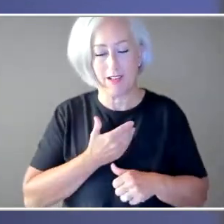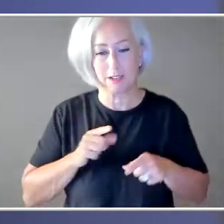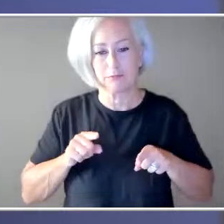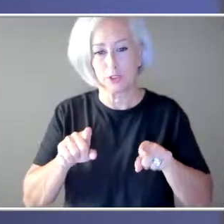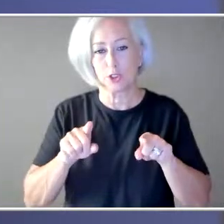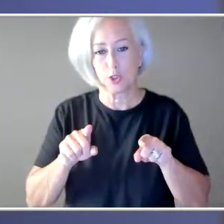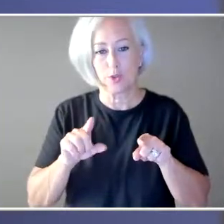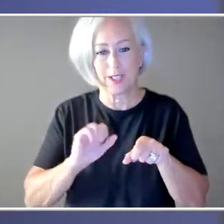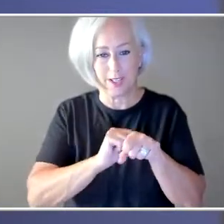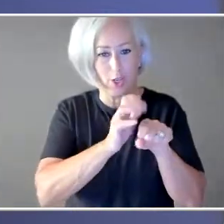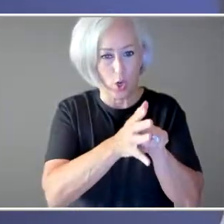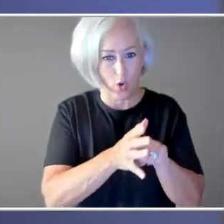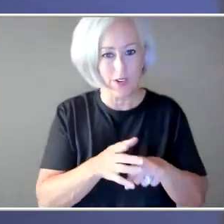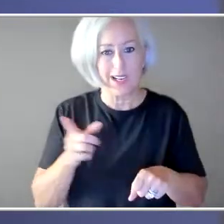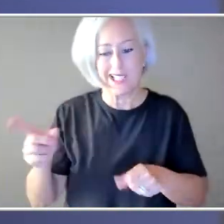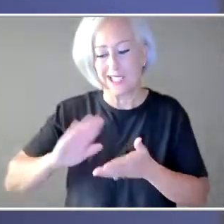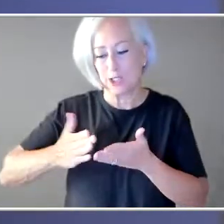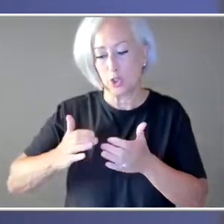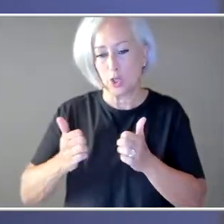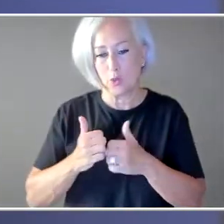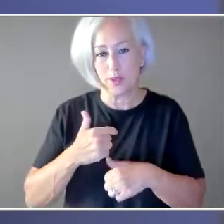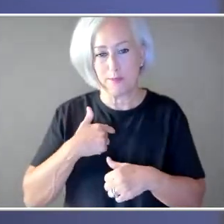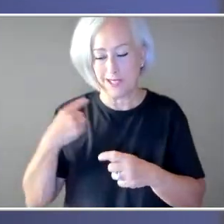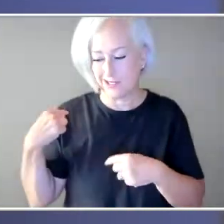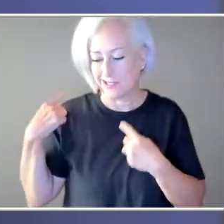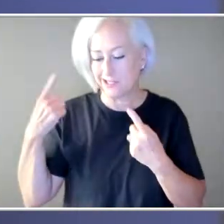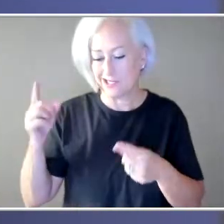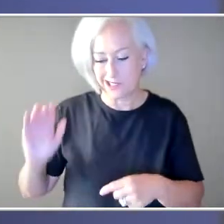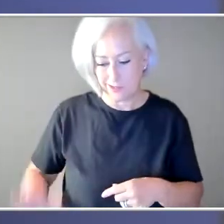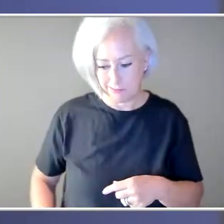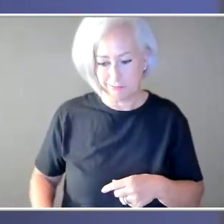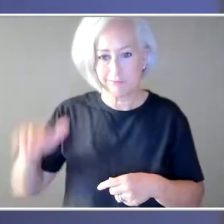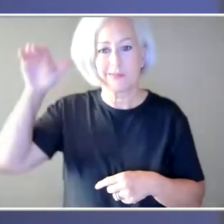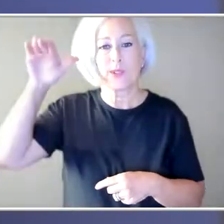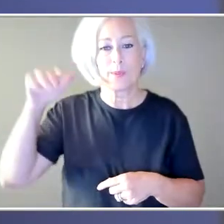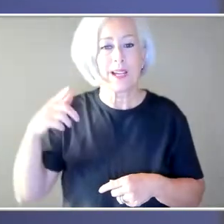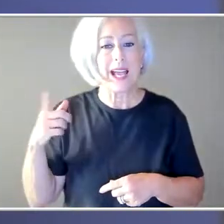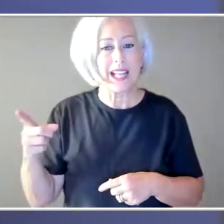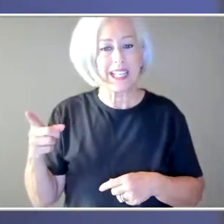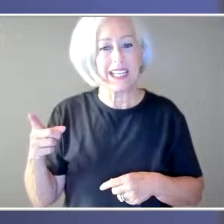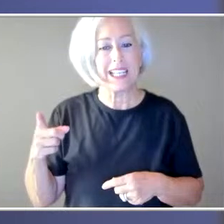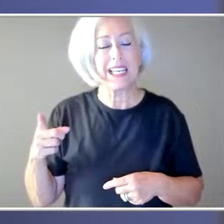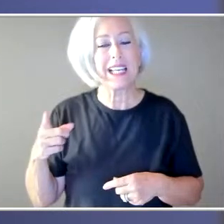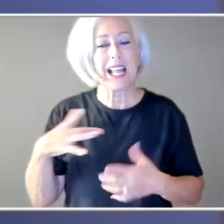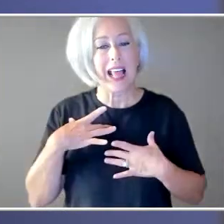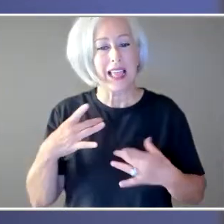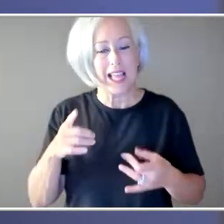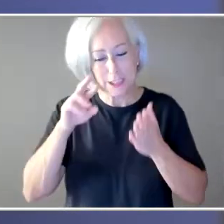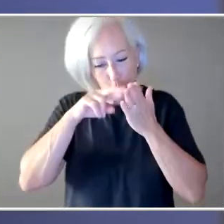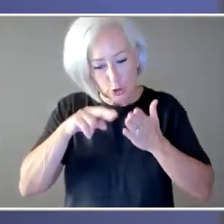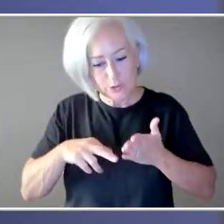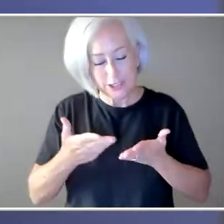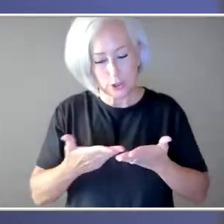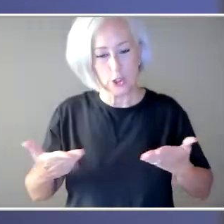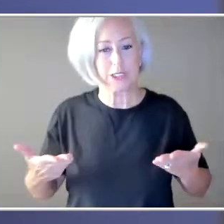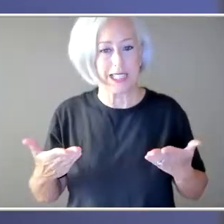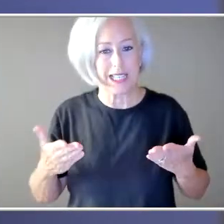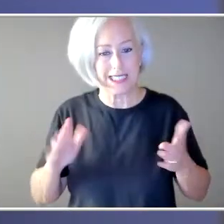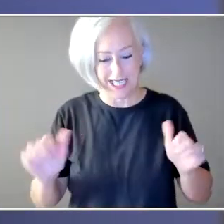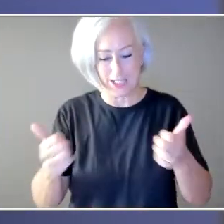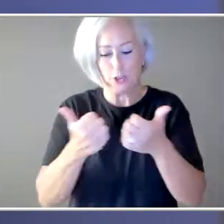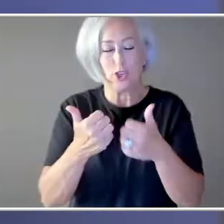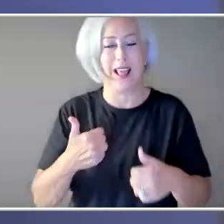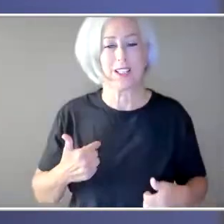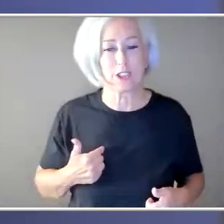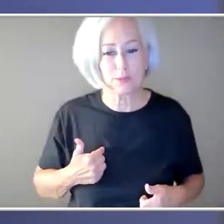has cooked with me since he was in high chair. And he likes to research things and challenge me. So